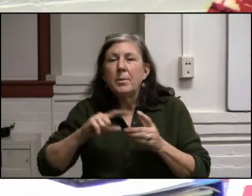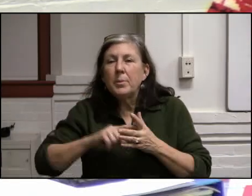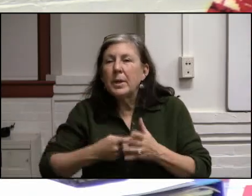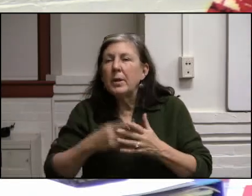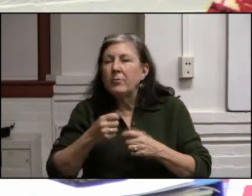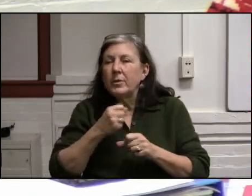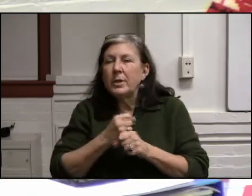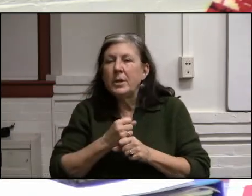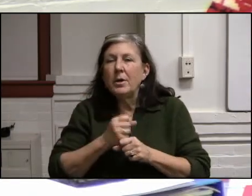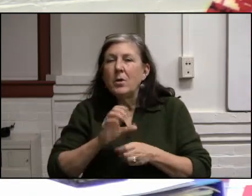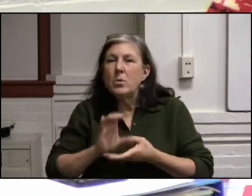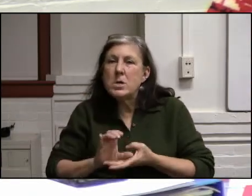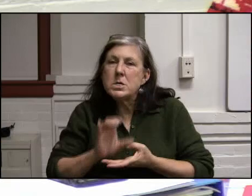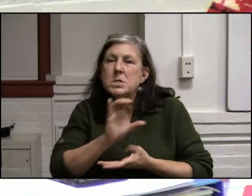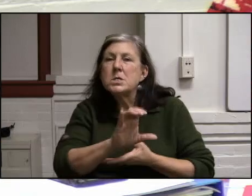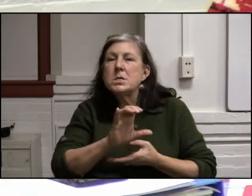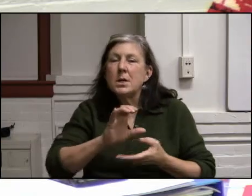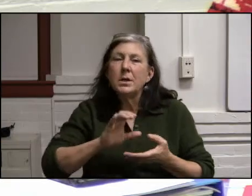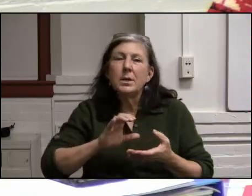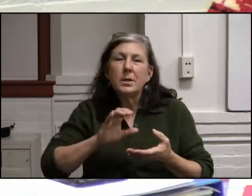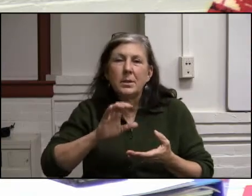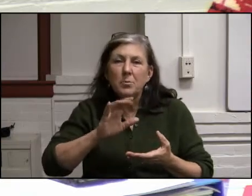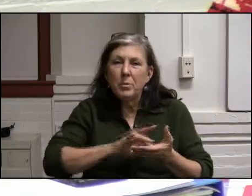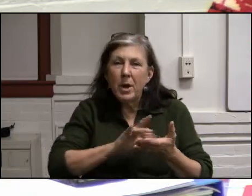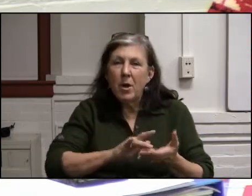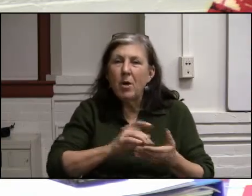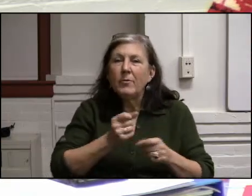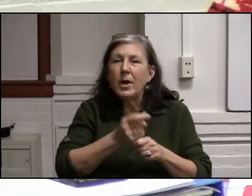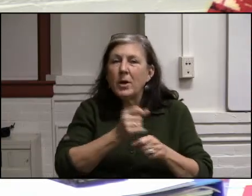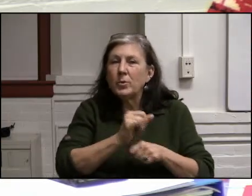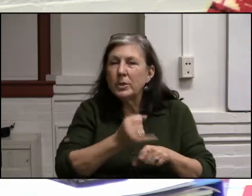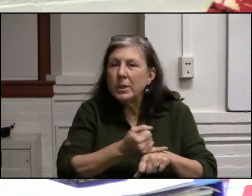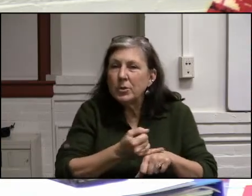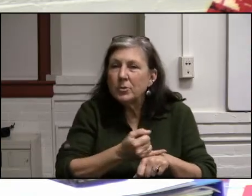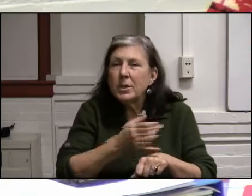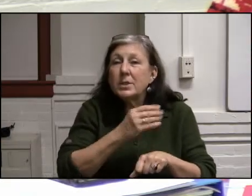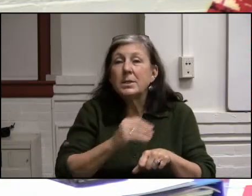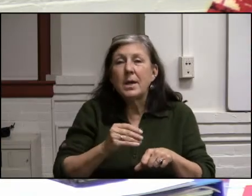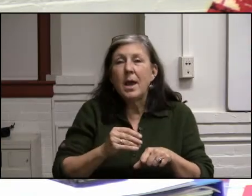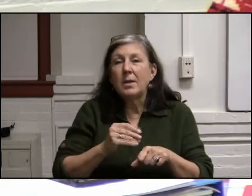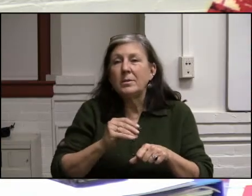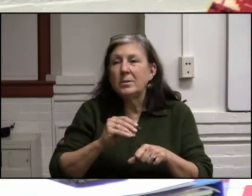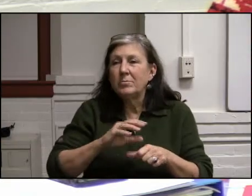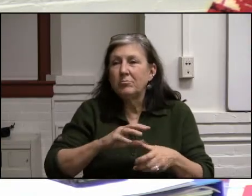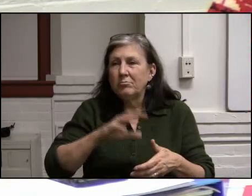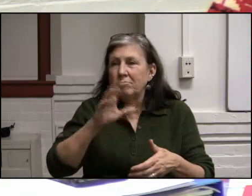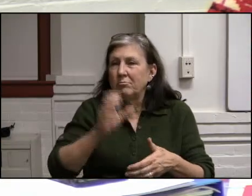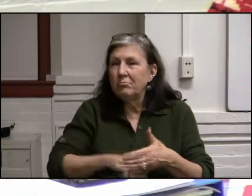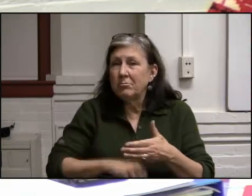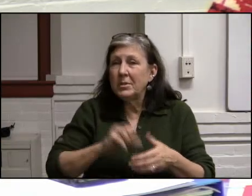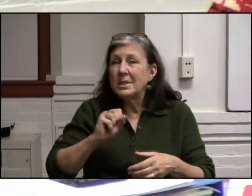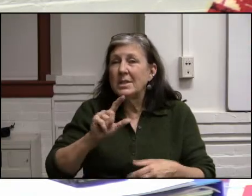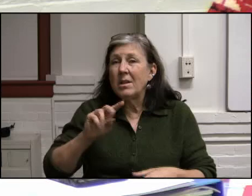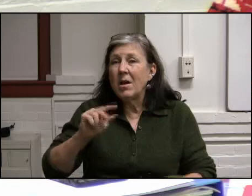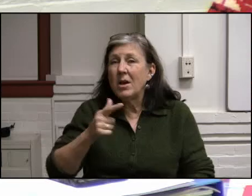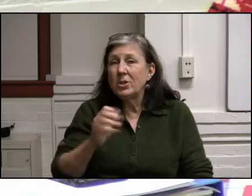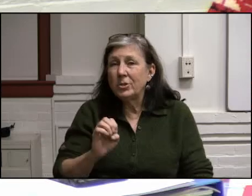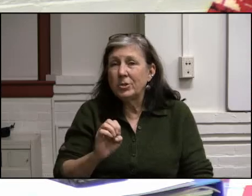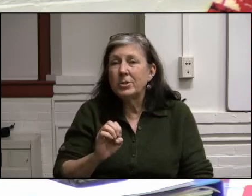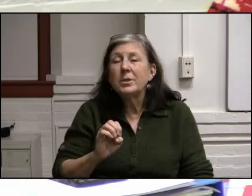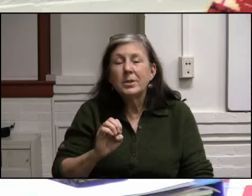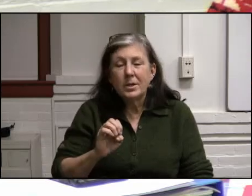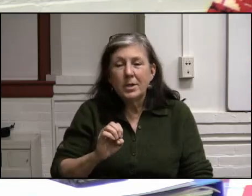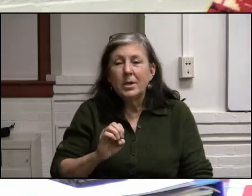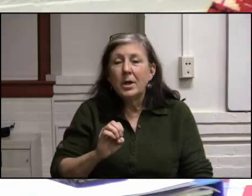year for annual interest and sludge removal. The prorated rate of expenditure